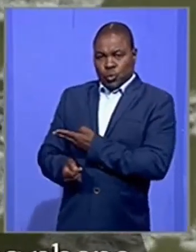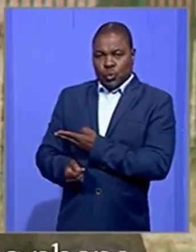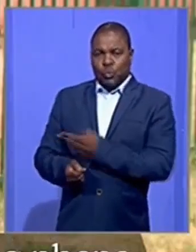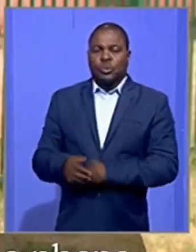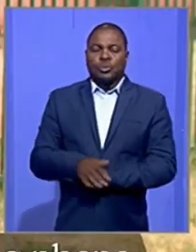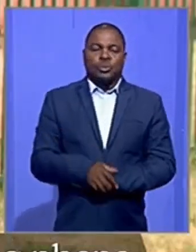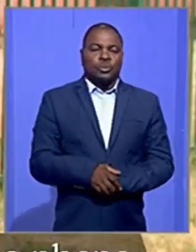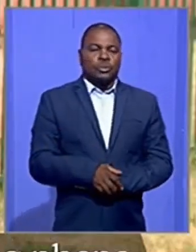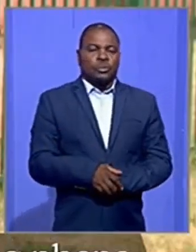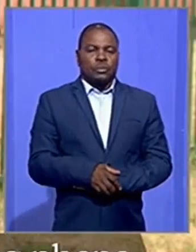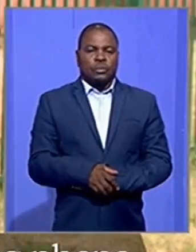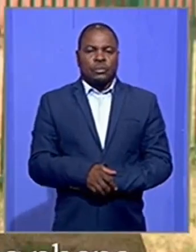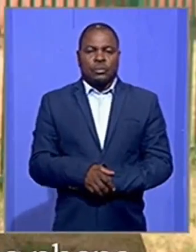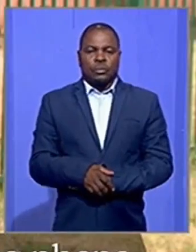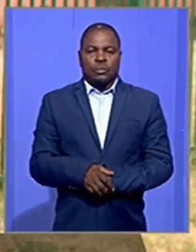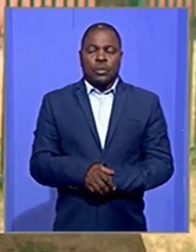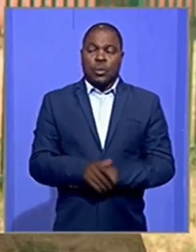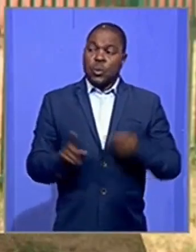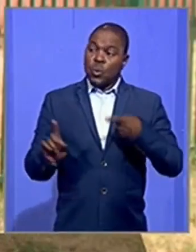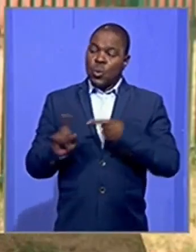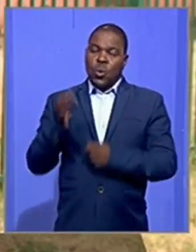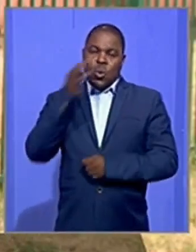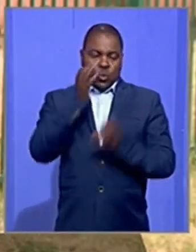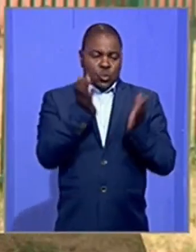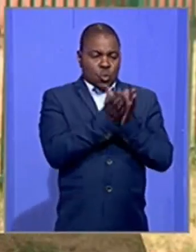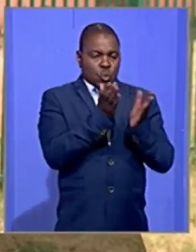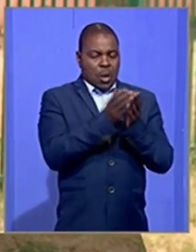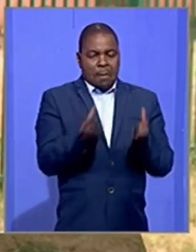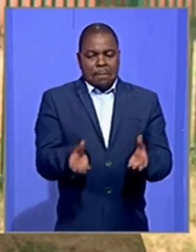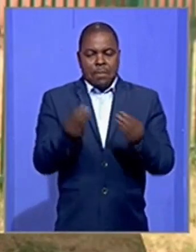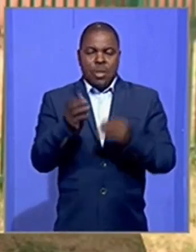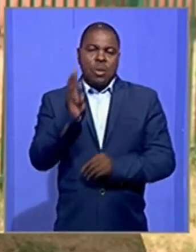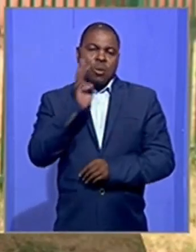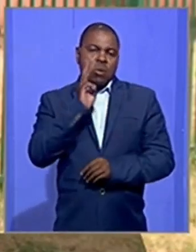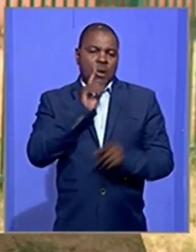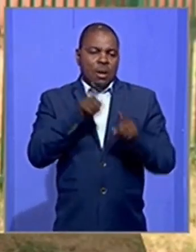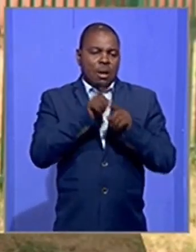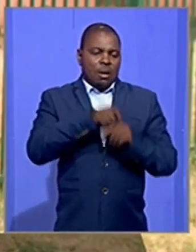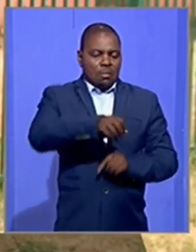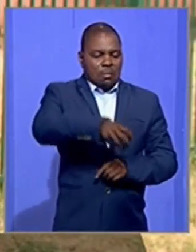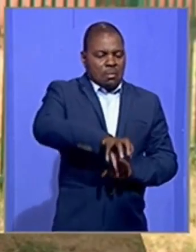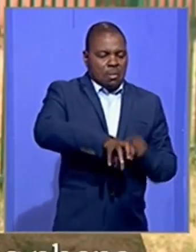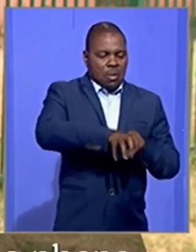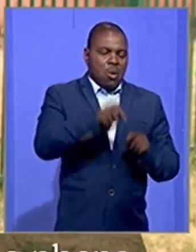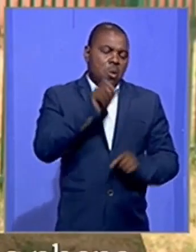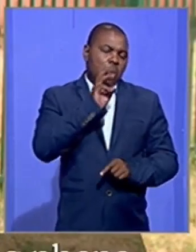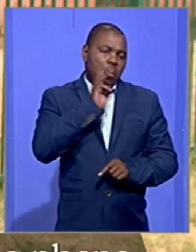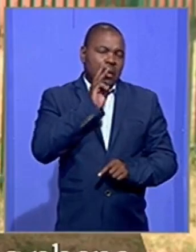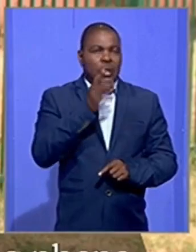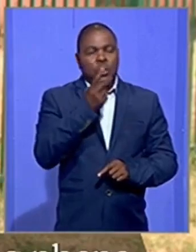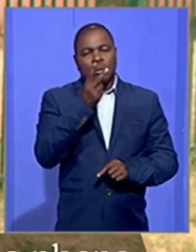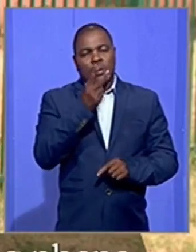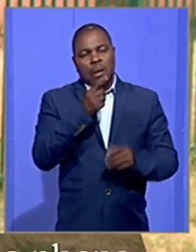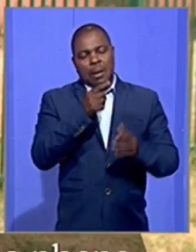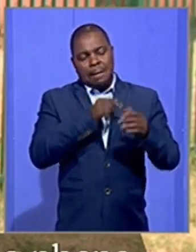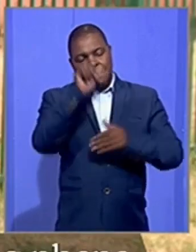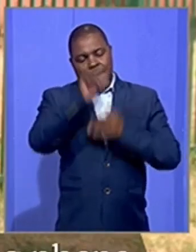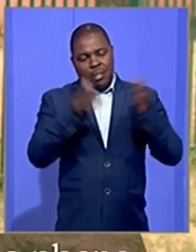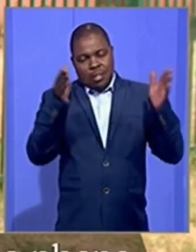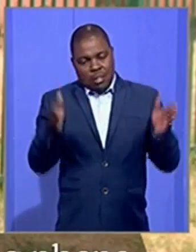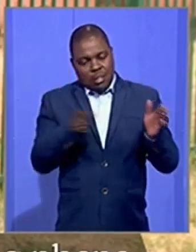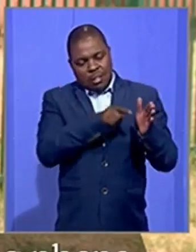lefelong. A re sekolo se gelela metsi mo dithepeng tsa motse tseo di tswang metsi gabedi mo kgweding mo le barutwana